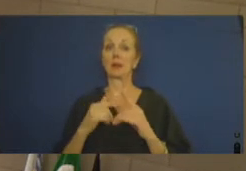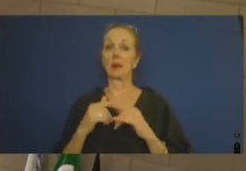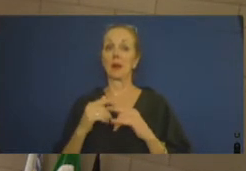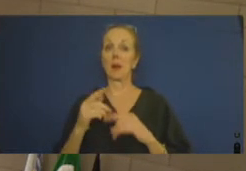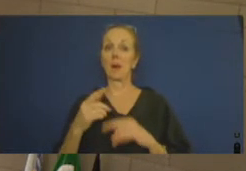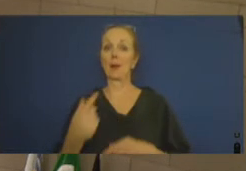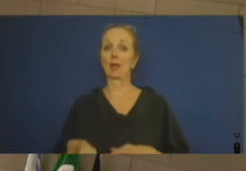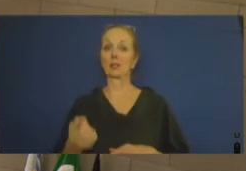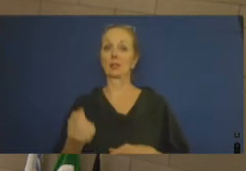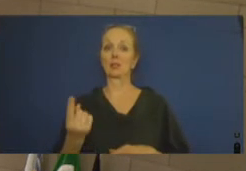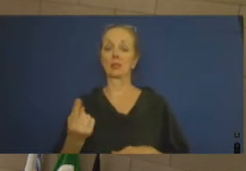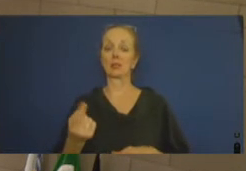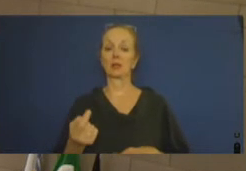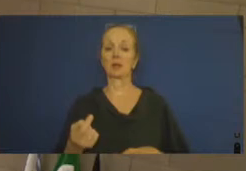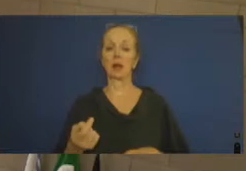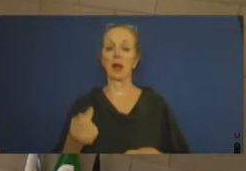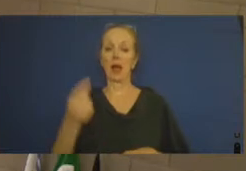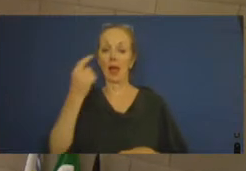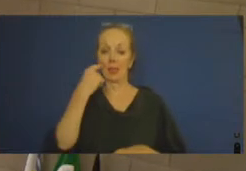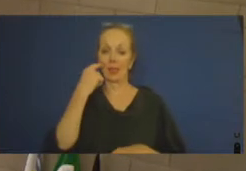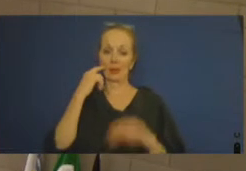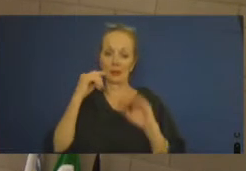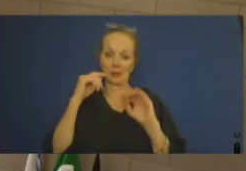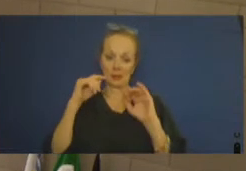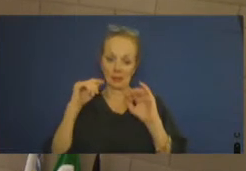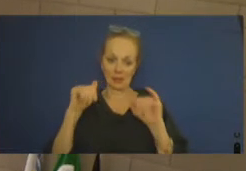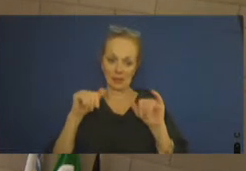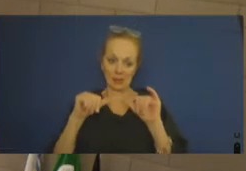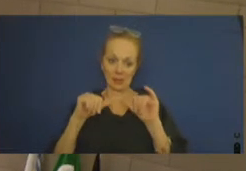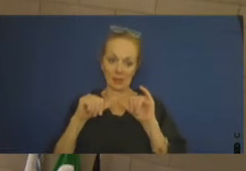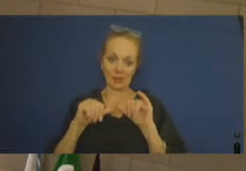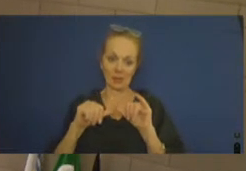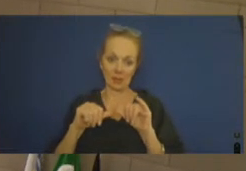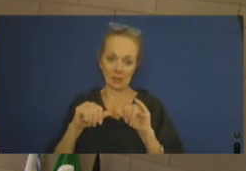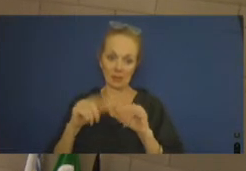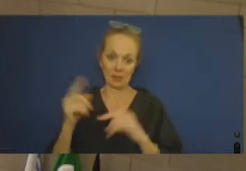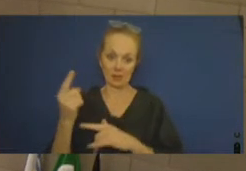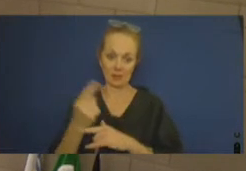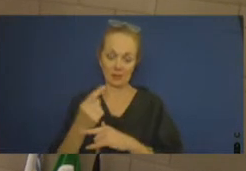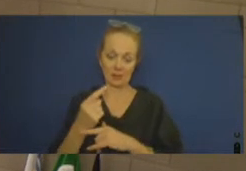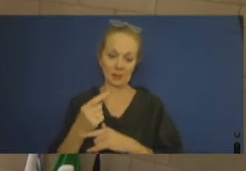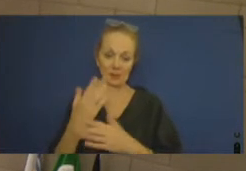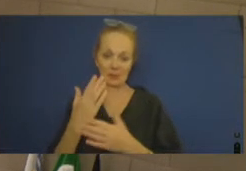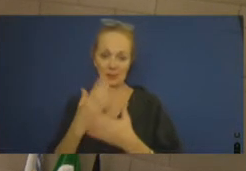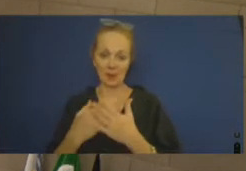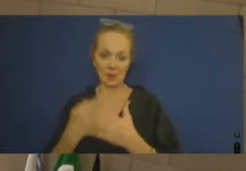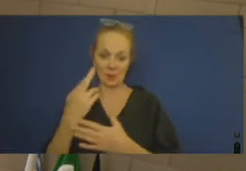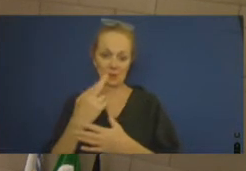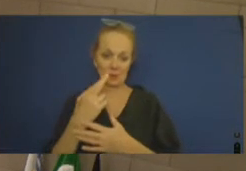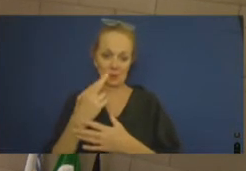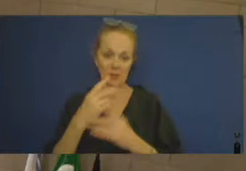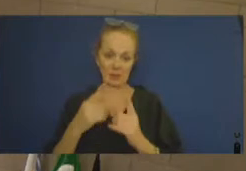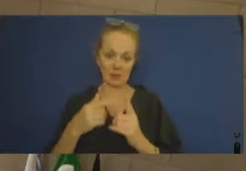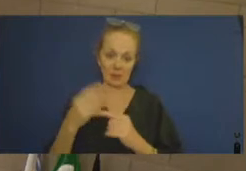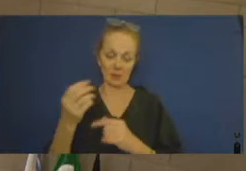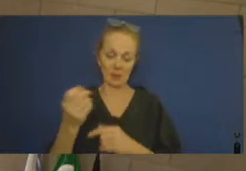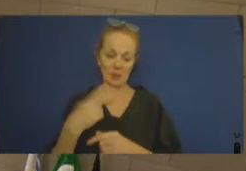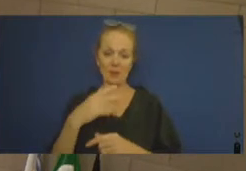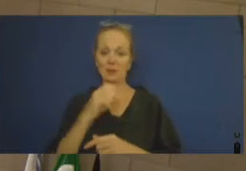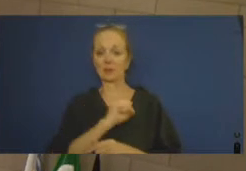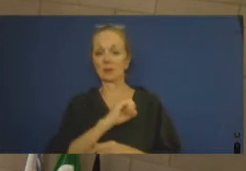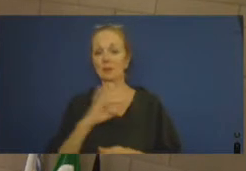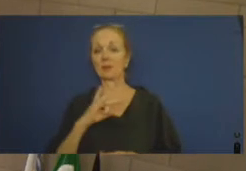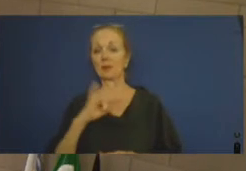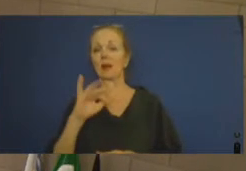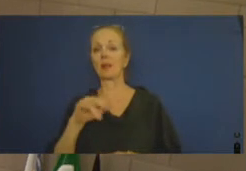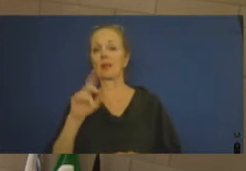understanding. So I believe that they could continue it to a date certain, and if for some reason you get information back from the staff that they